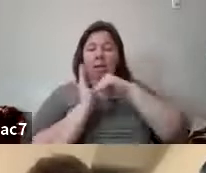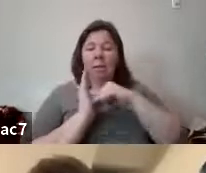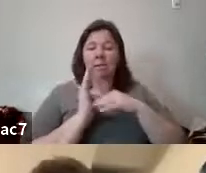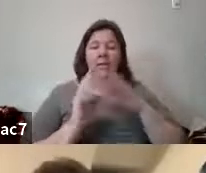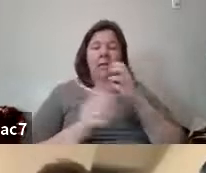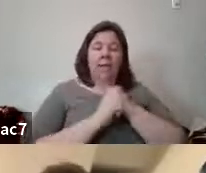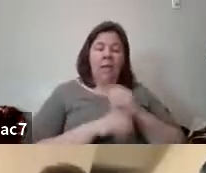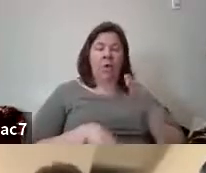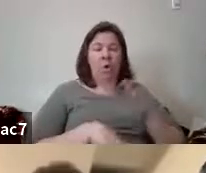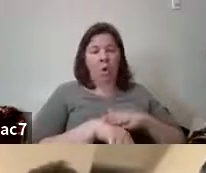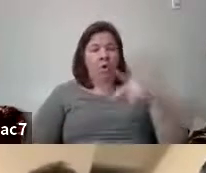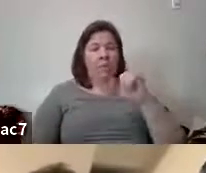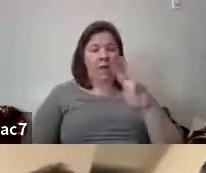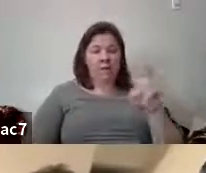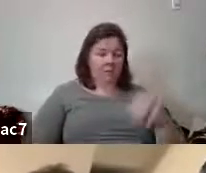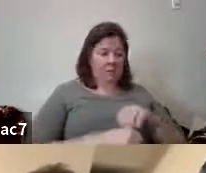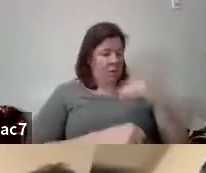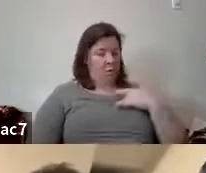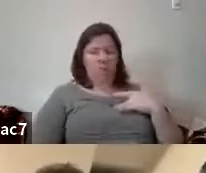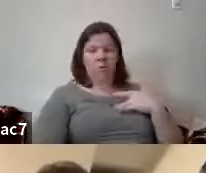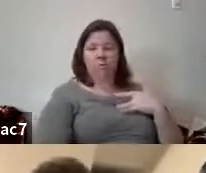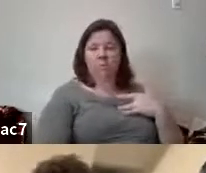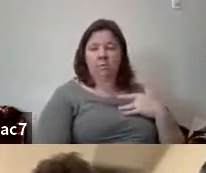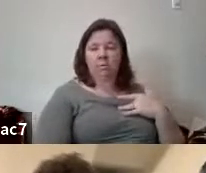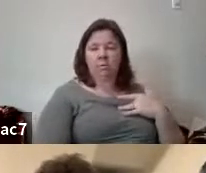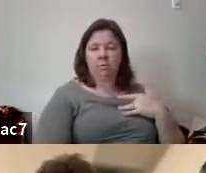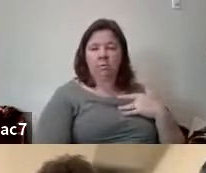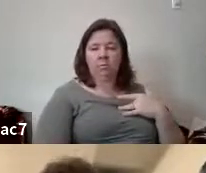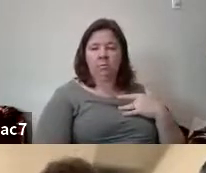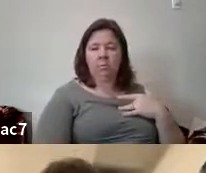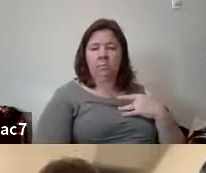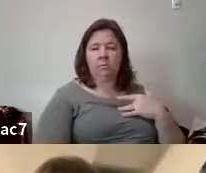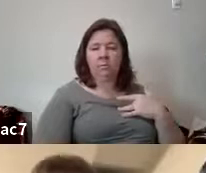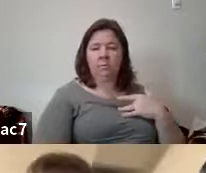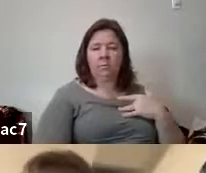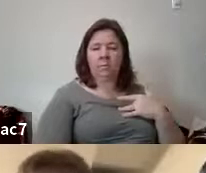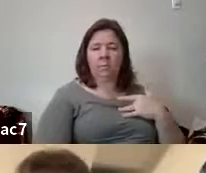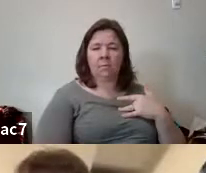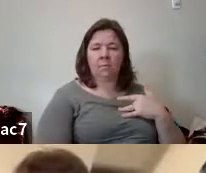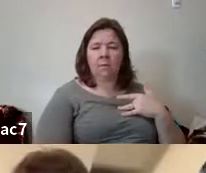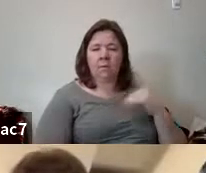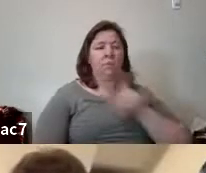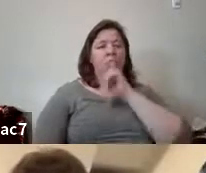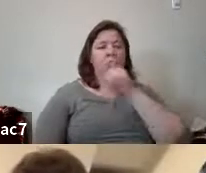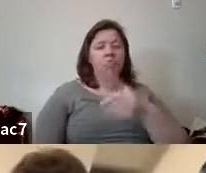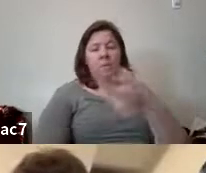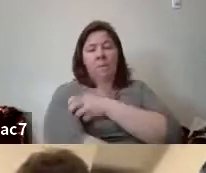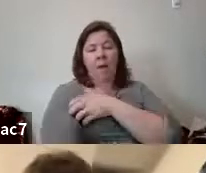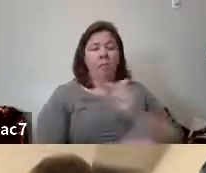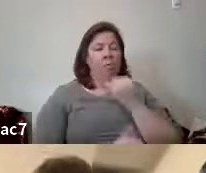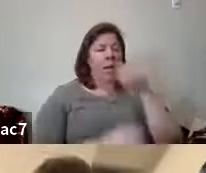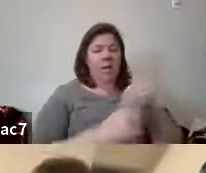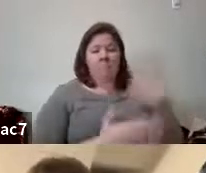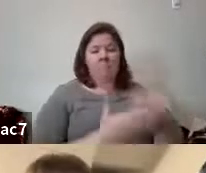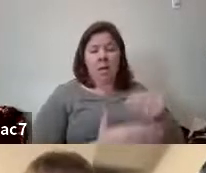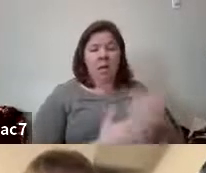get ONPASSIVE in your hearts. That is where it belongs. That's where the true power is. It's not in the money. It's